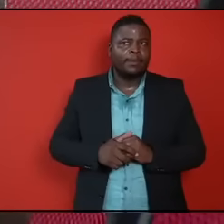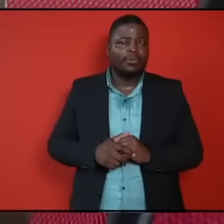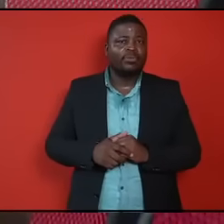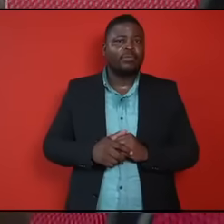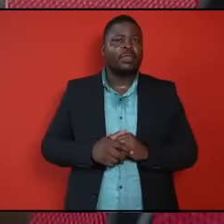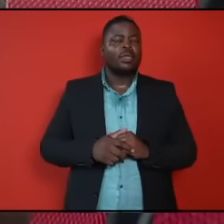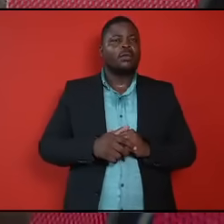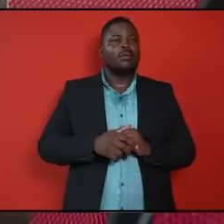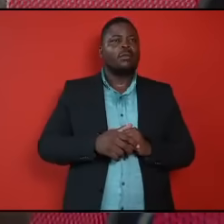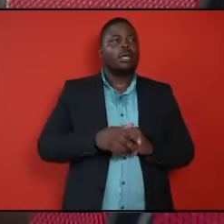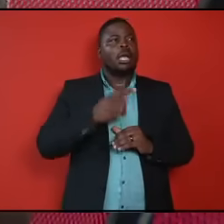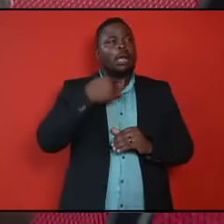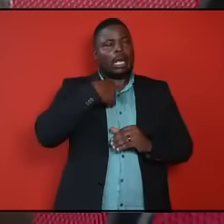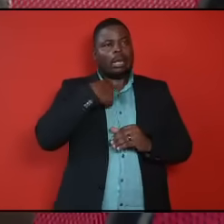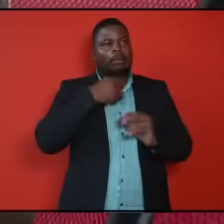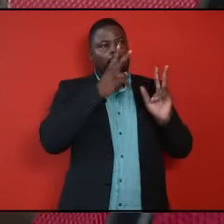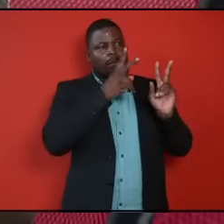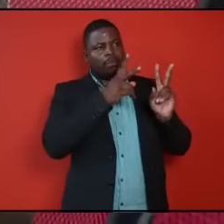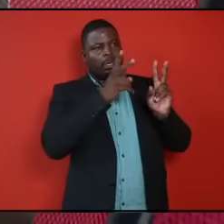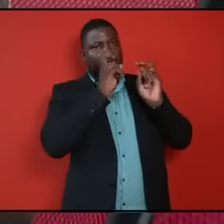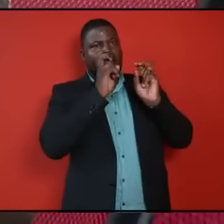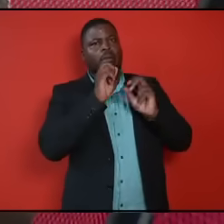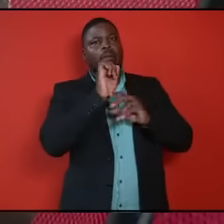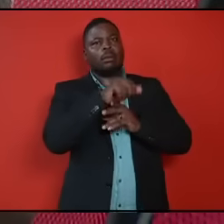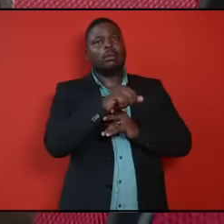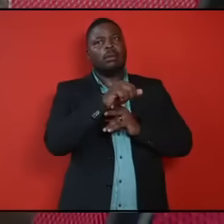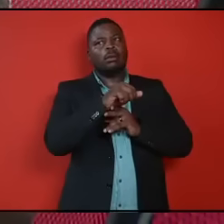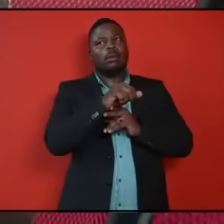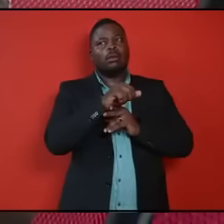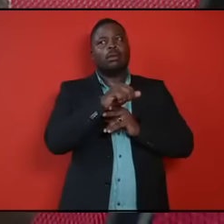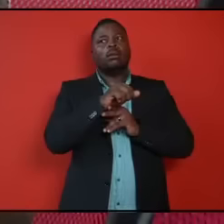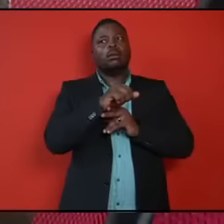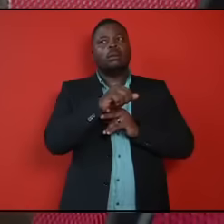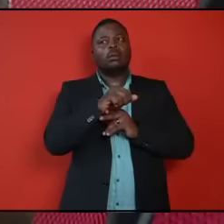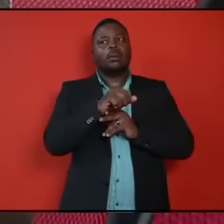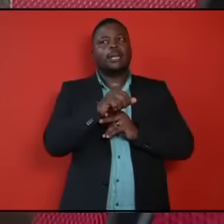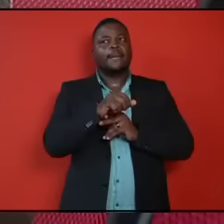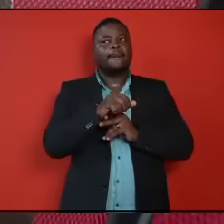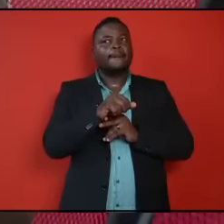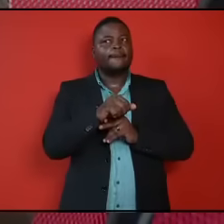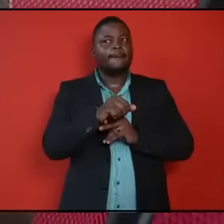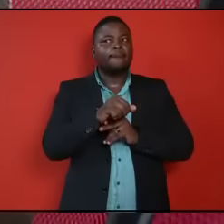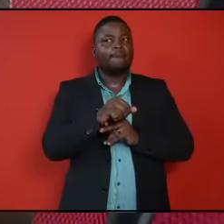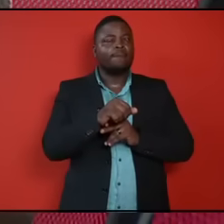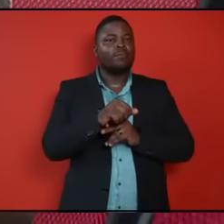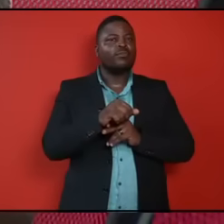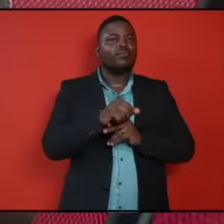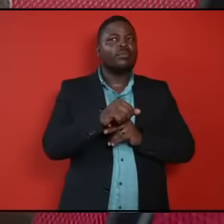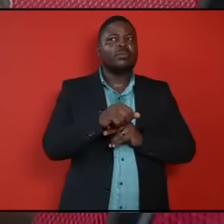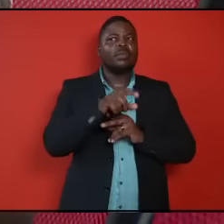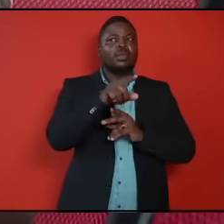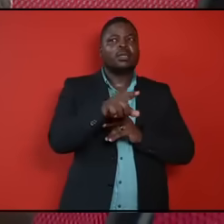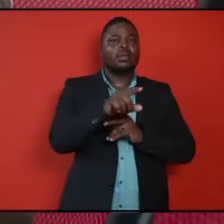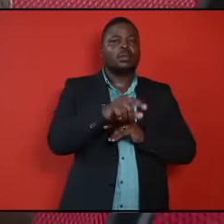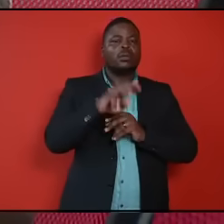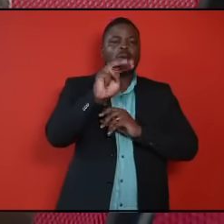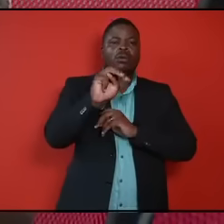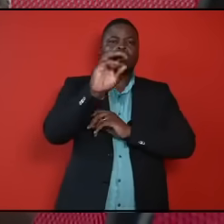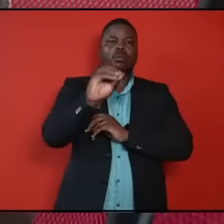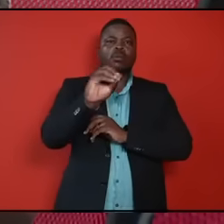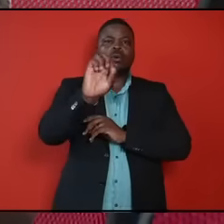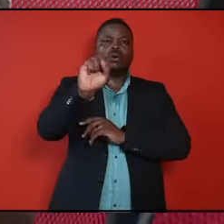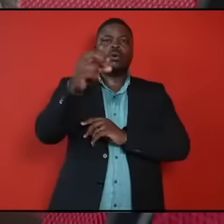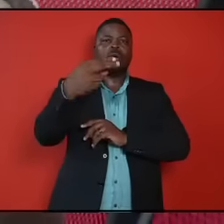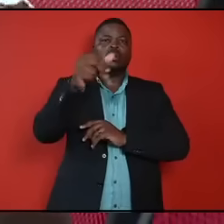CIC mention this before, even on live television, the Ushavi tribes. Those are people of concern at the moment, and nobody